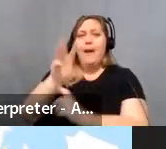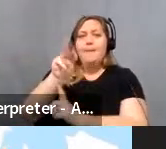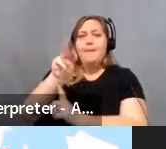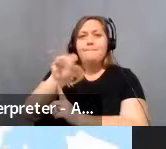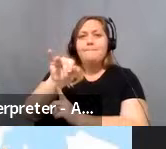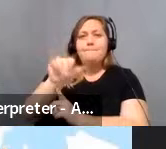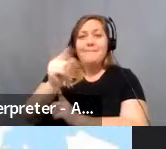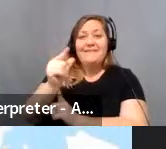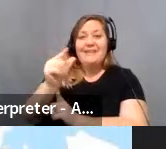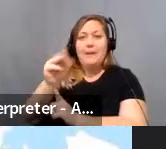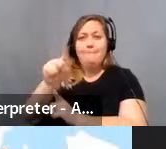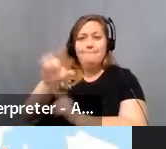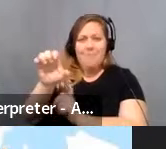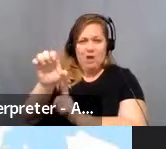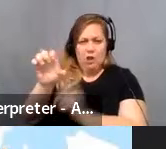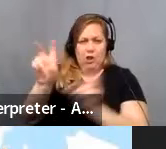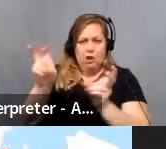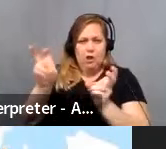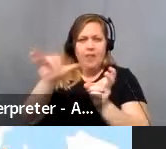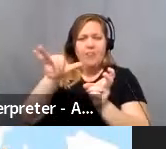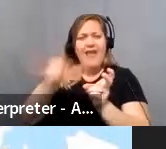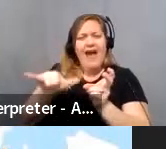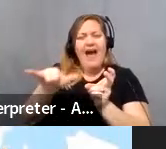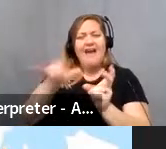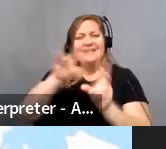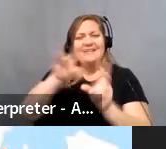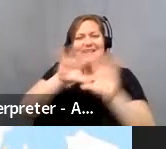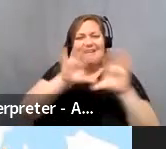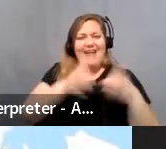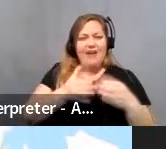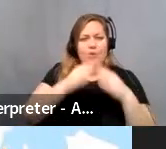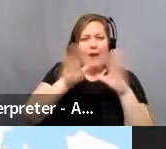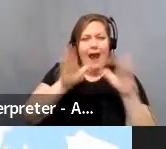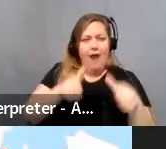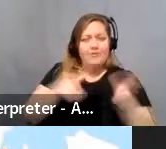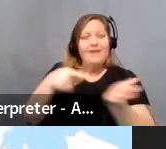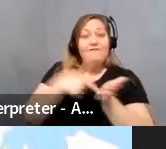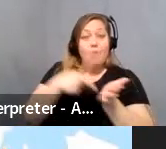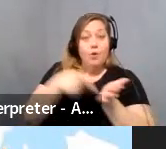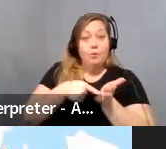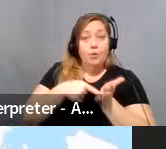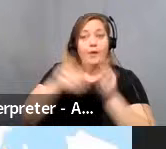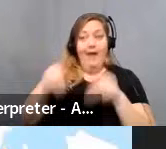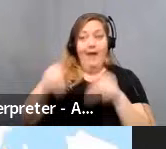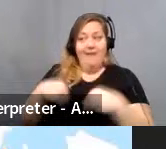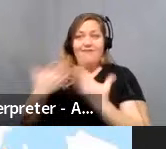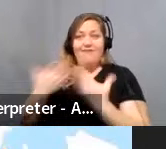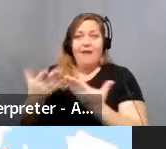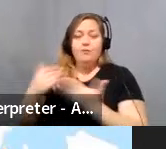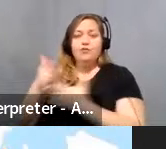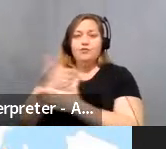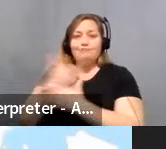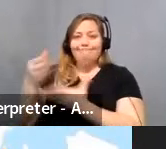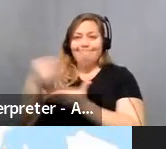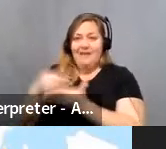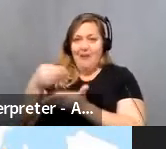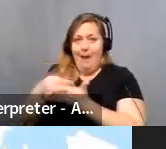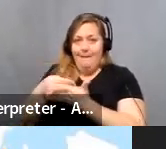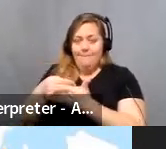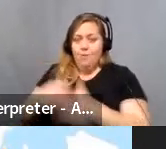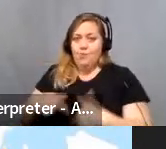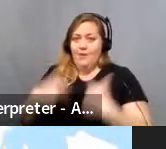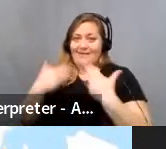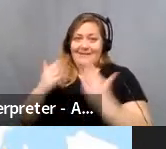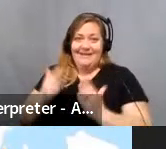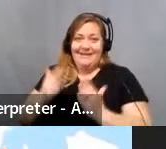category of housing that's modest in scale and often affordable to middle-income residents. A once-common type of housing that's not often